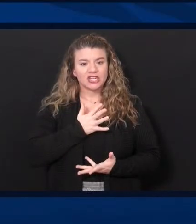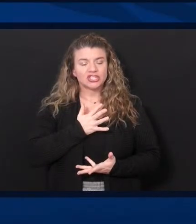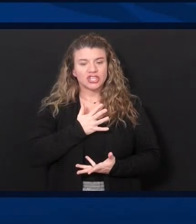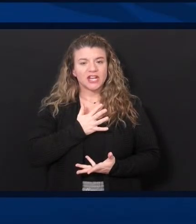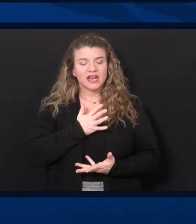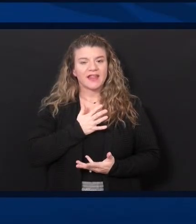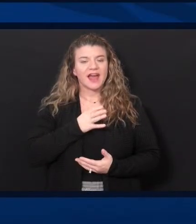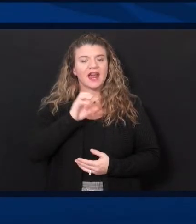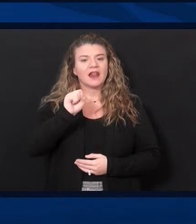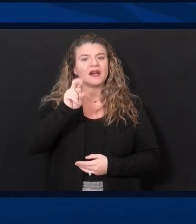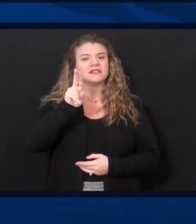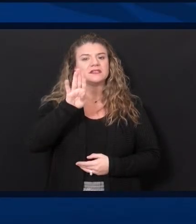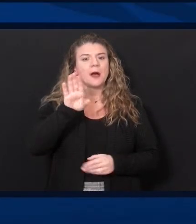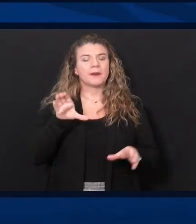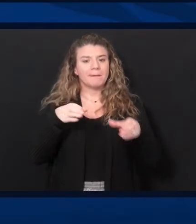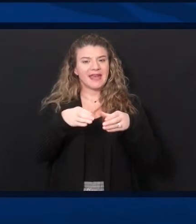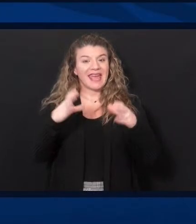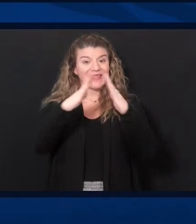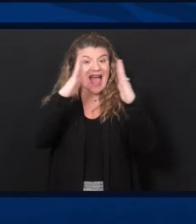Subcommittee